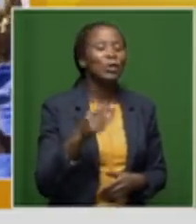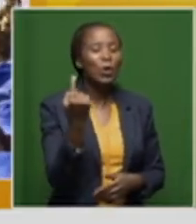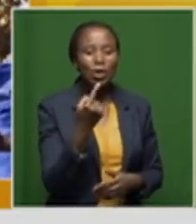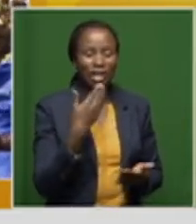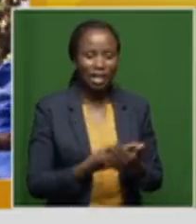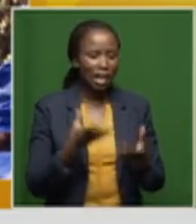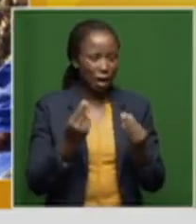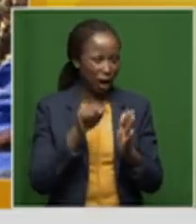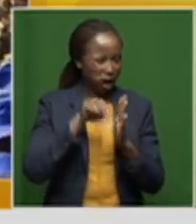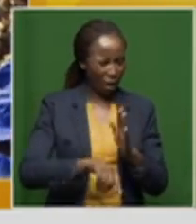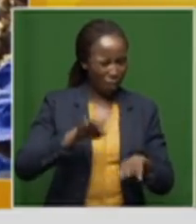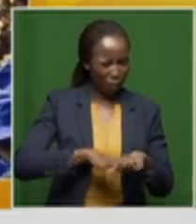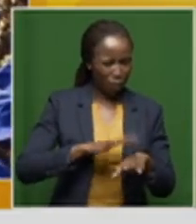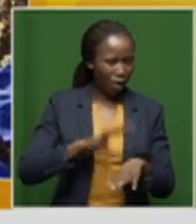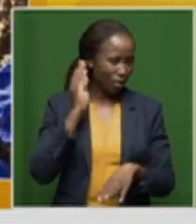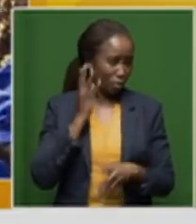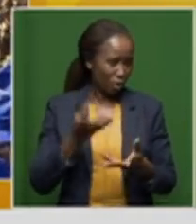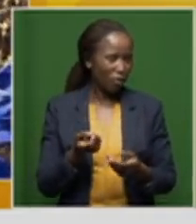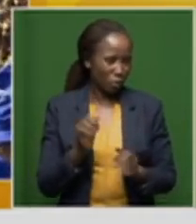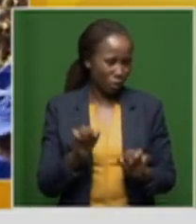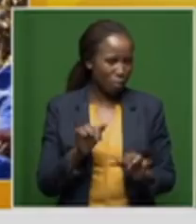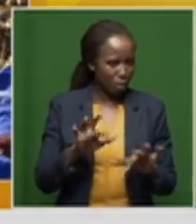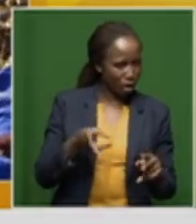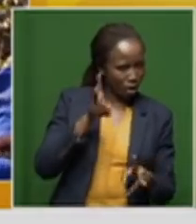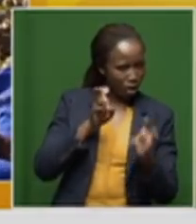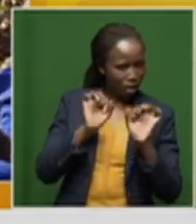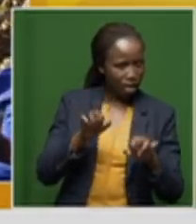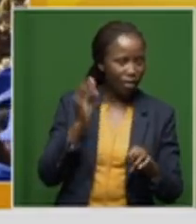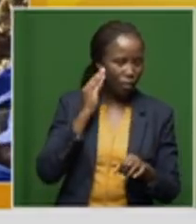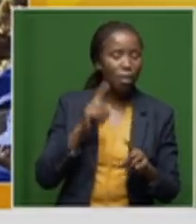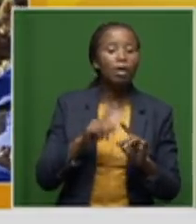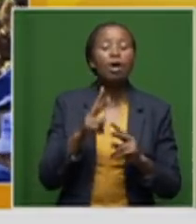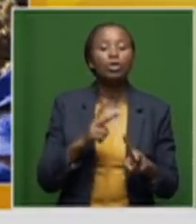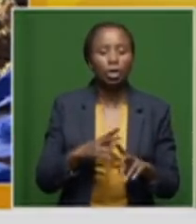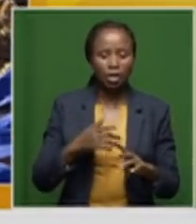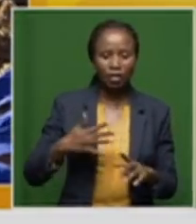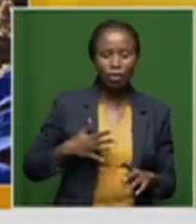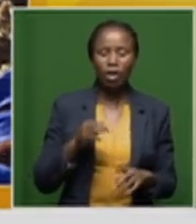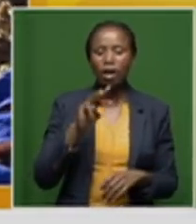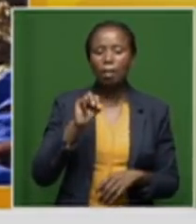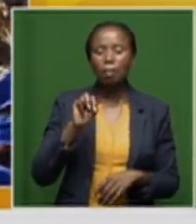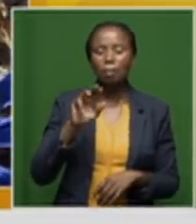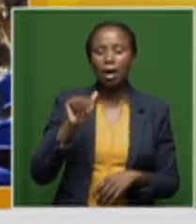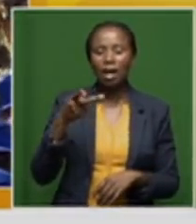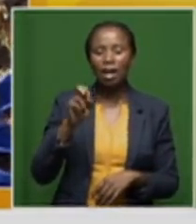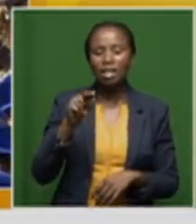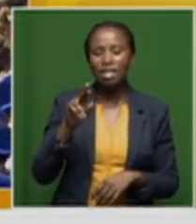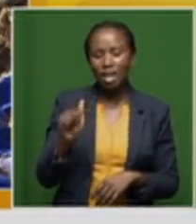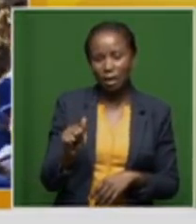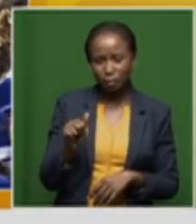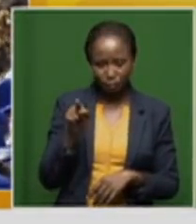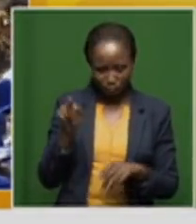those nitty-gritties of information. Very few can get that information. And I'm also going to bring in Makanya. The issue